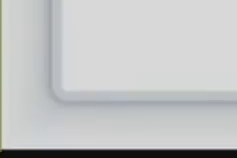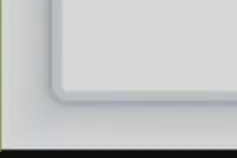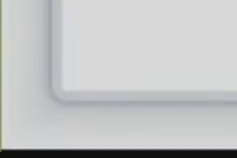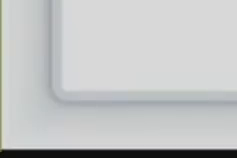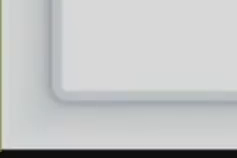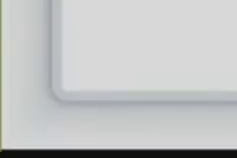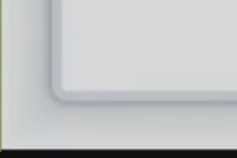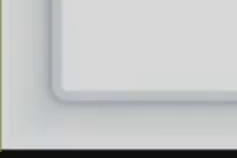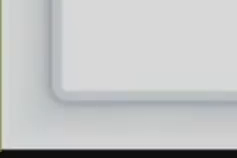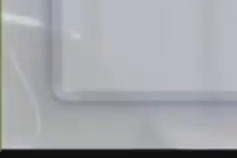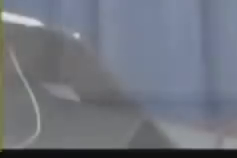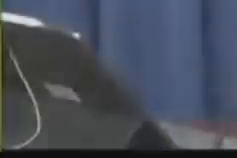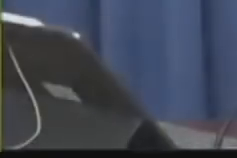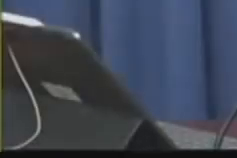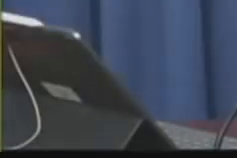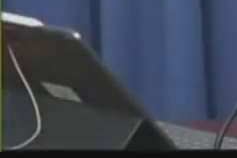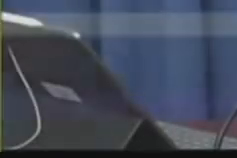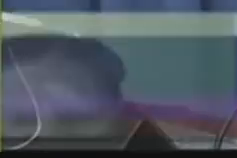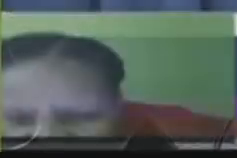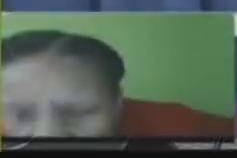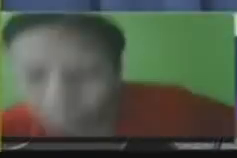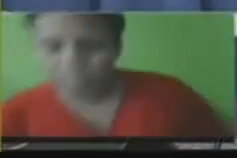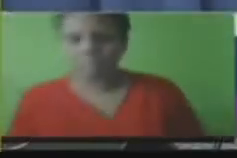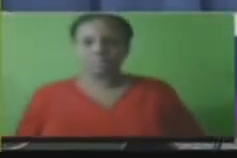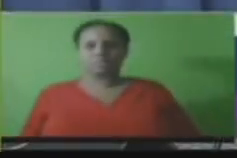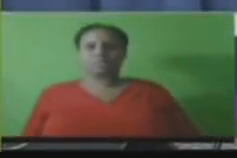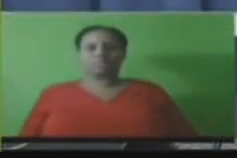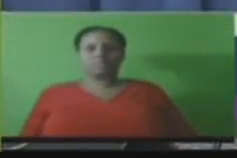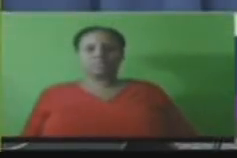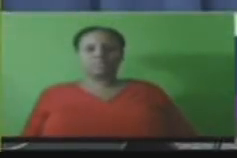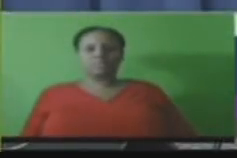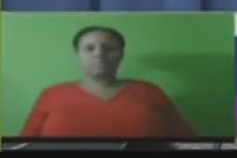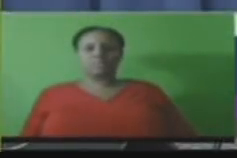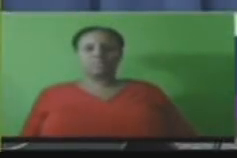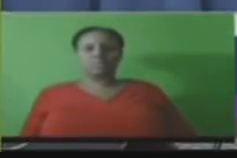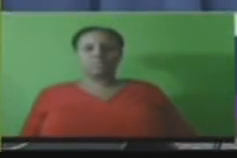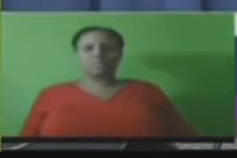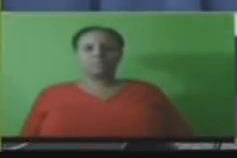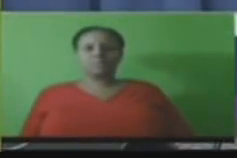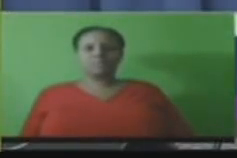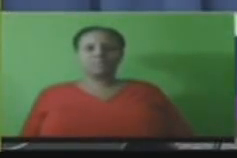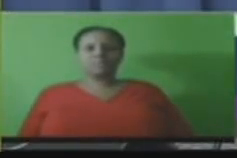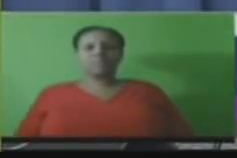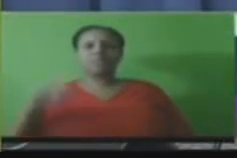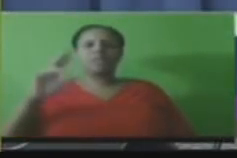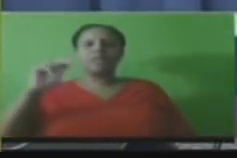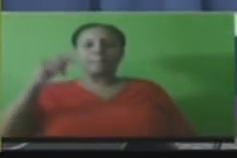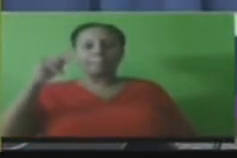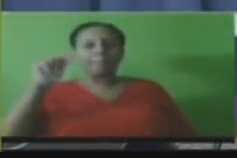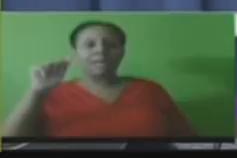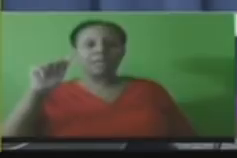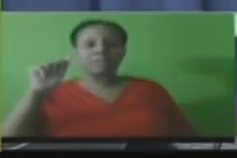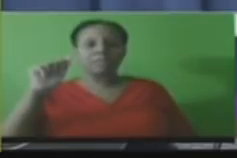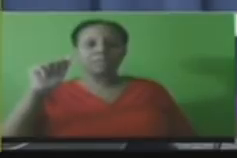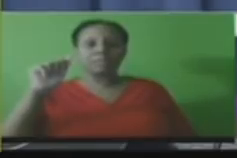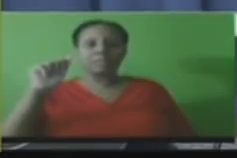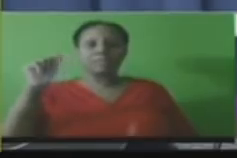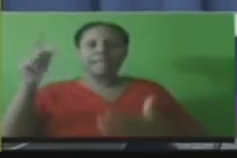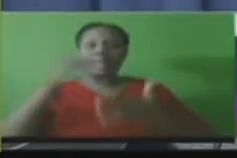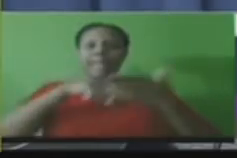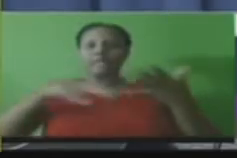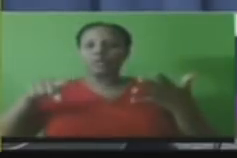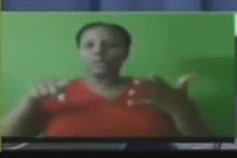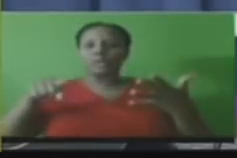sites. Napa should be on stream next week. This is a joint partnership with the Trinidad and Tobago Chamber